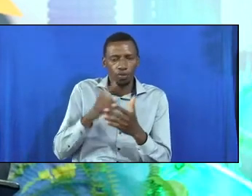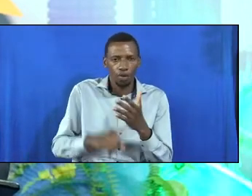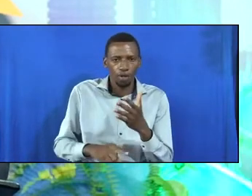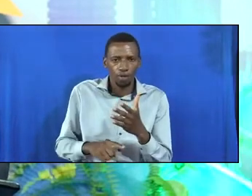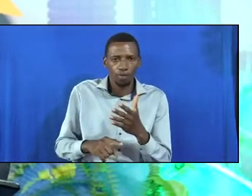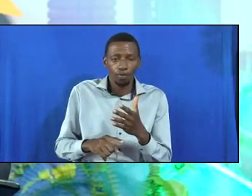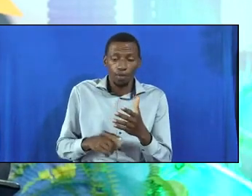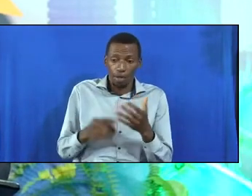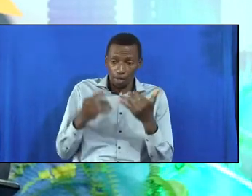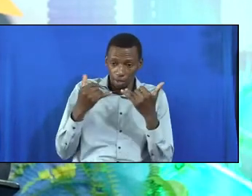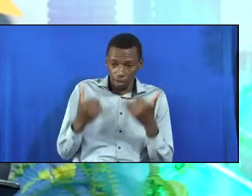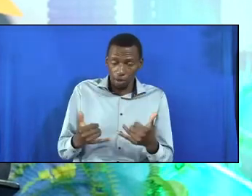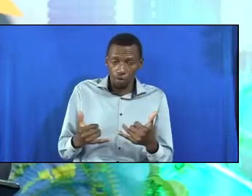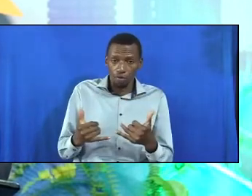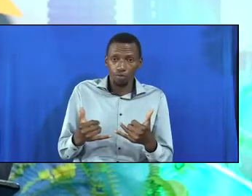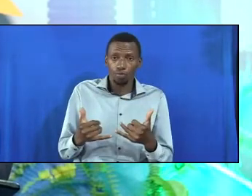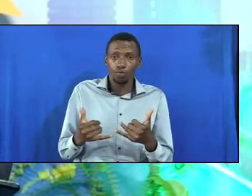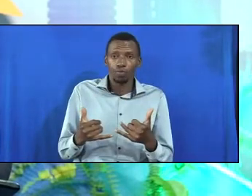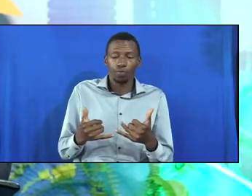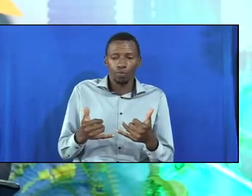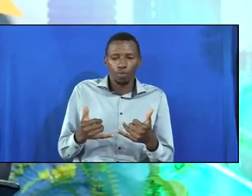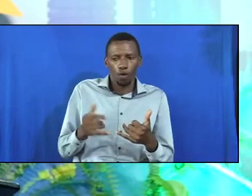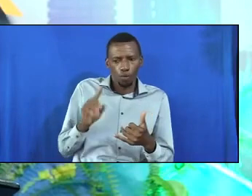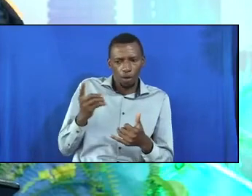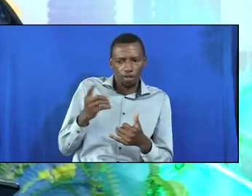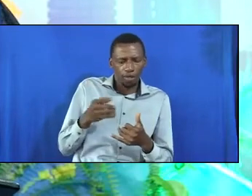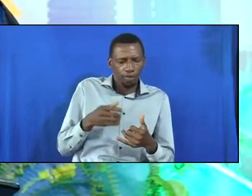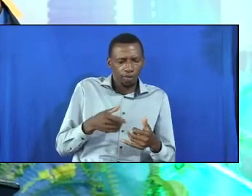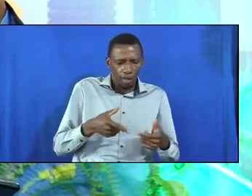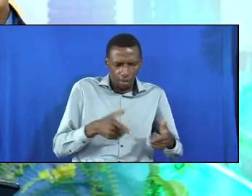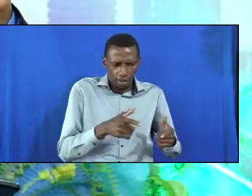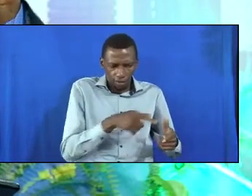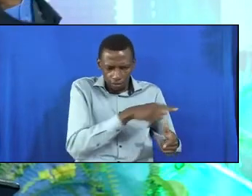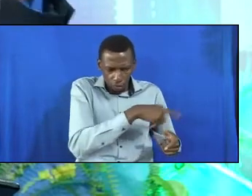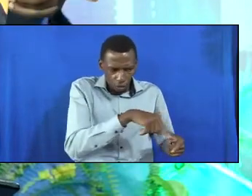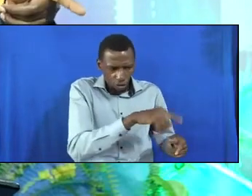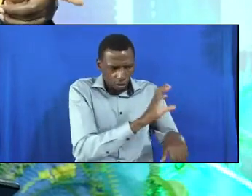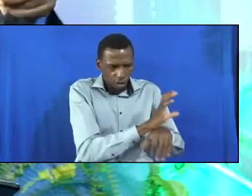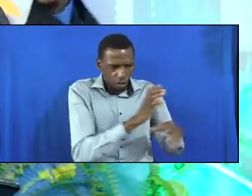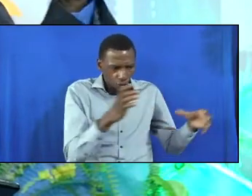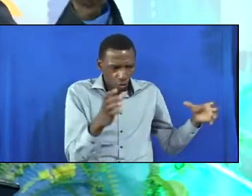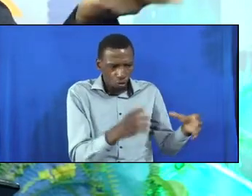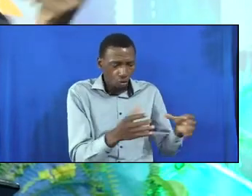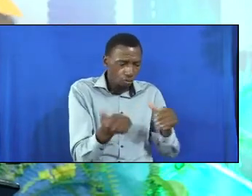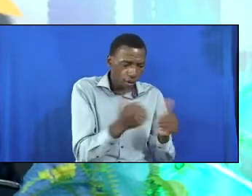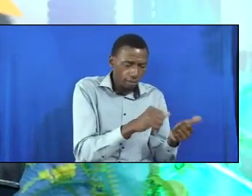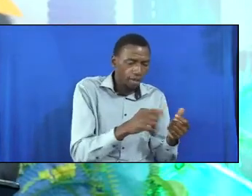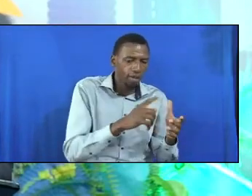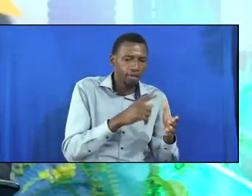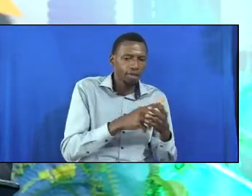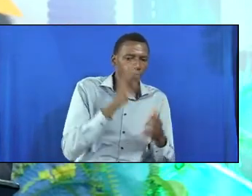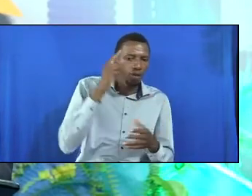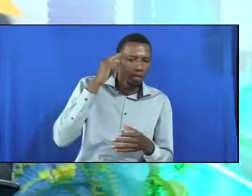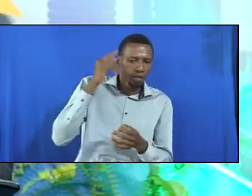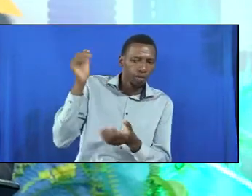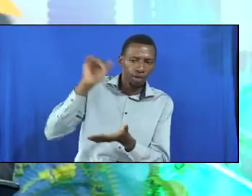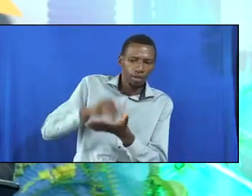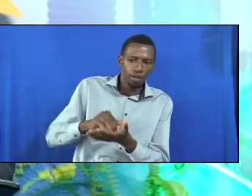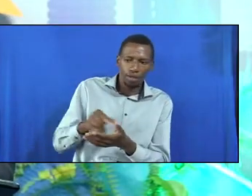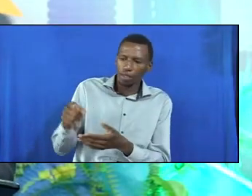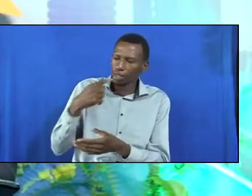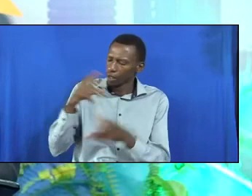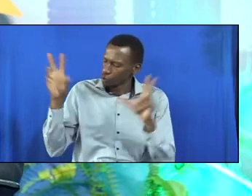you allow us now to baptize, then we shall think about your case." He said, "No, the condition is I have to be number one."